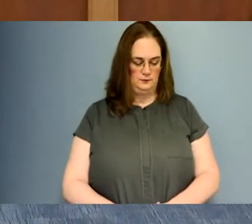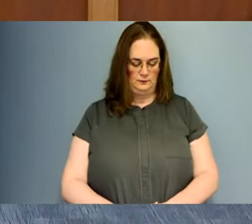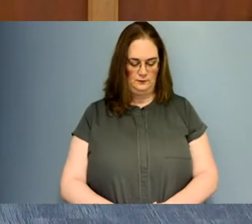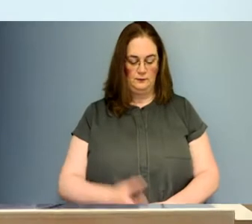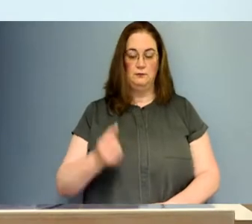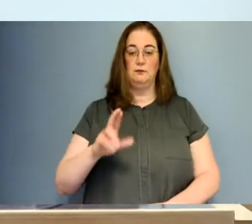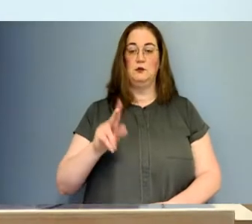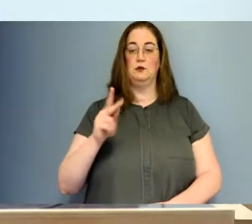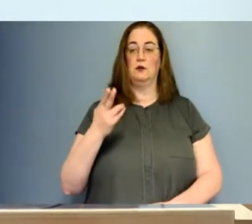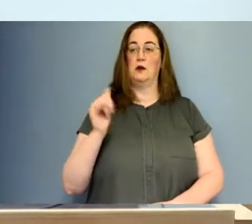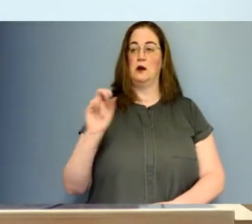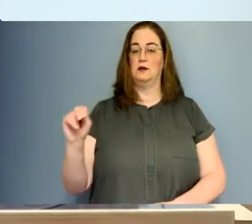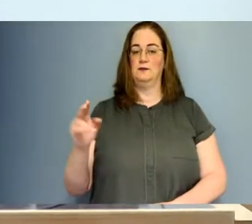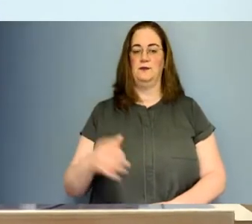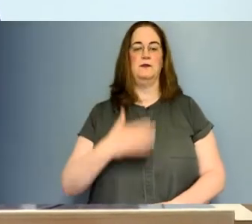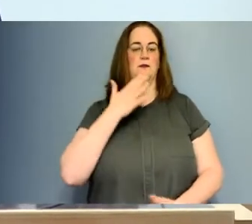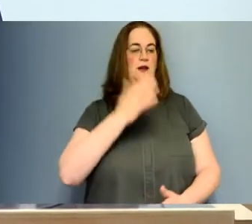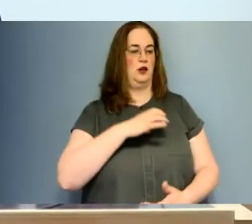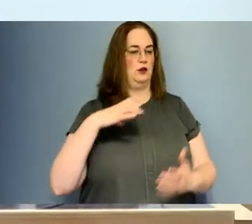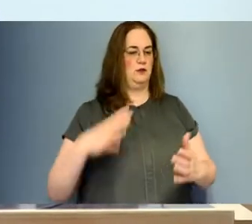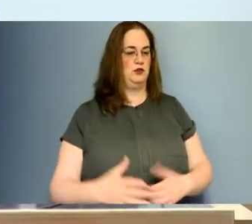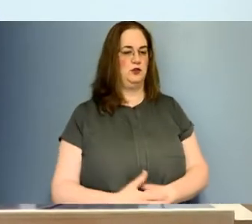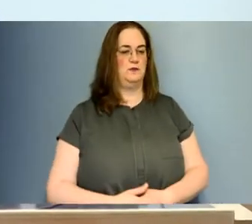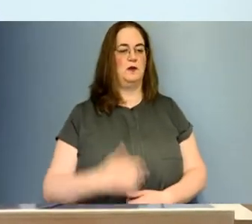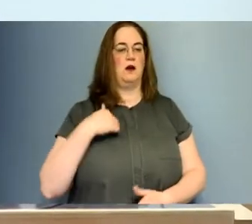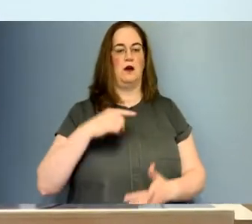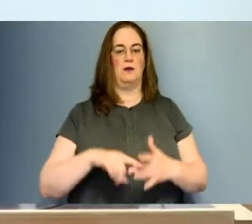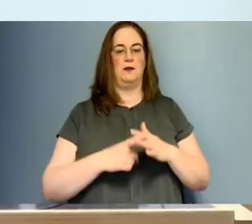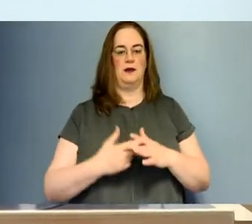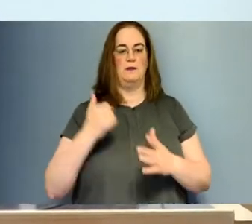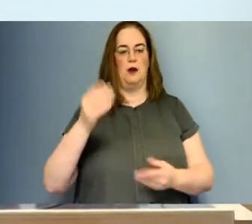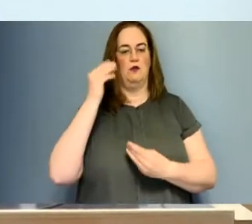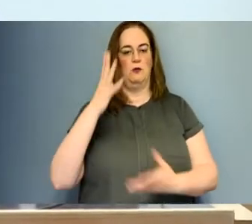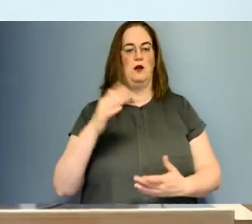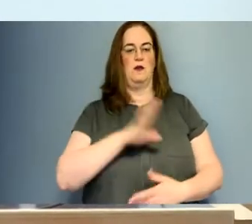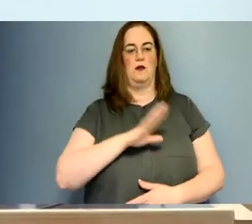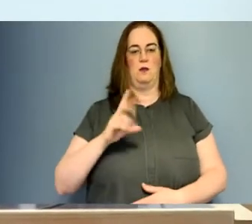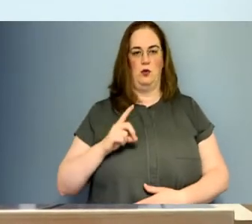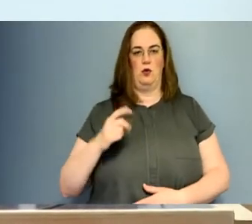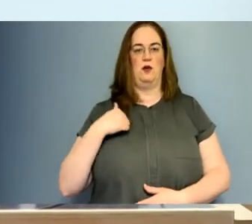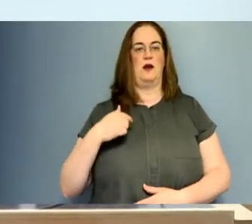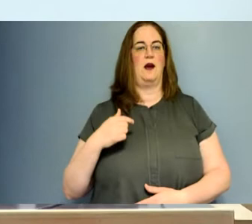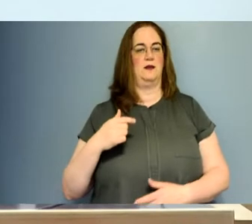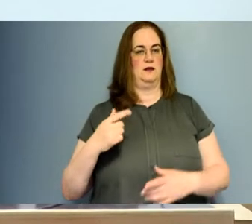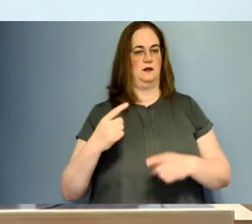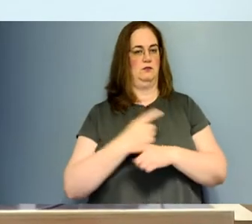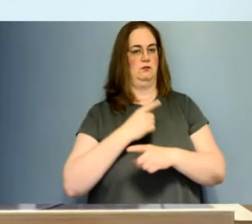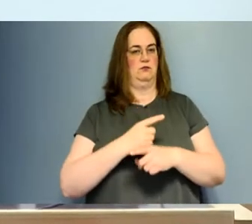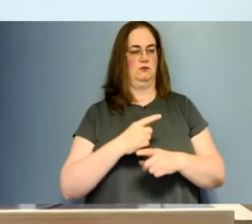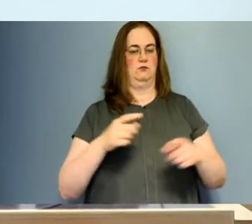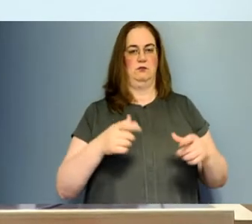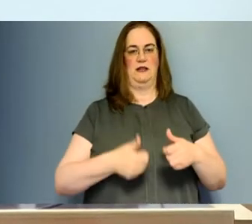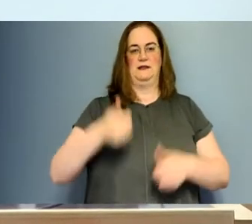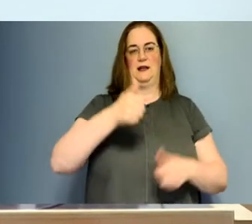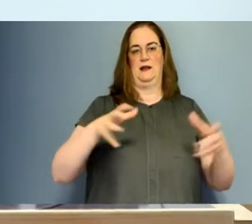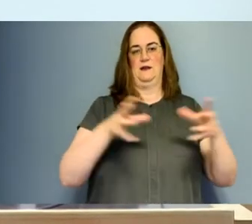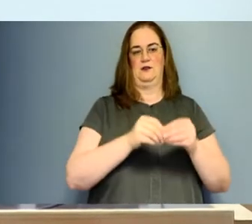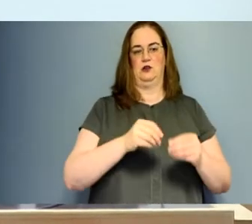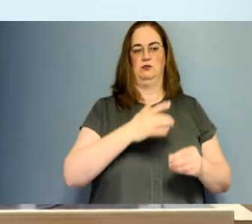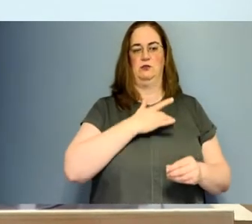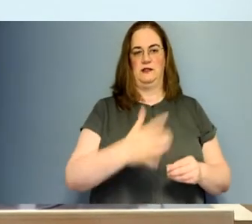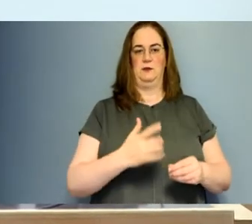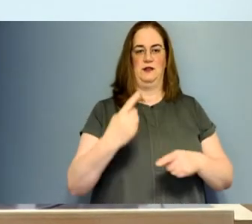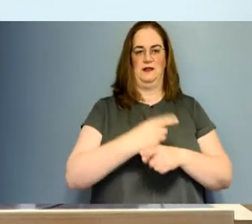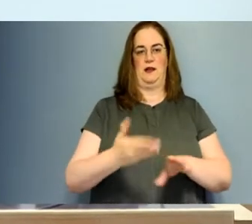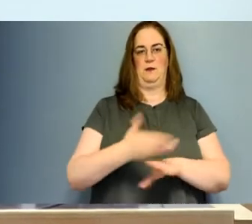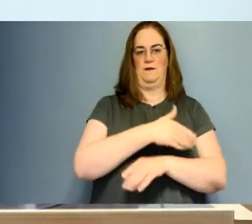Mr. Kahn. Thank you, Commissioner. I'll begin by reporting that the board had its standing executive session, which it typically holds the day